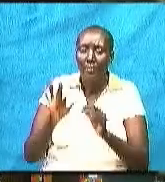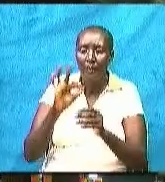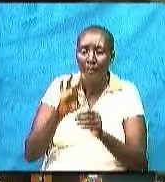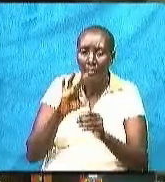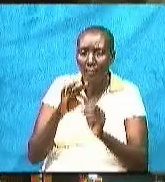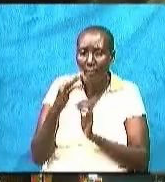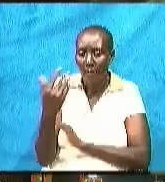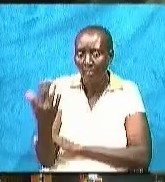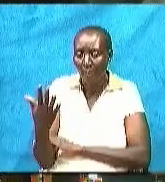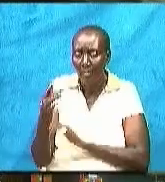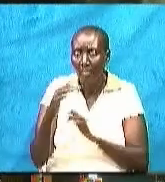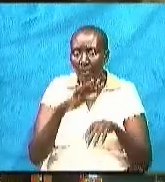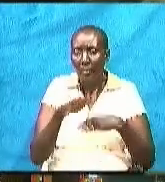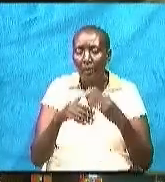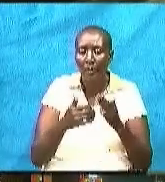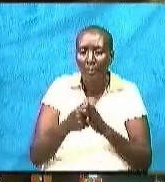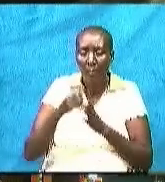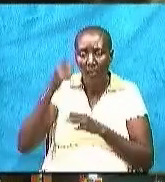from